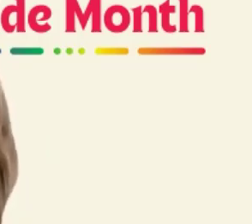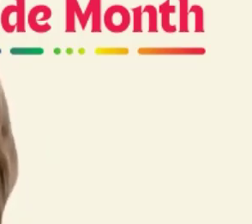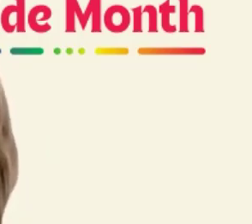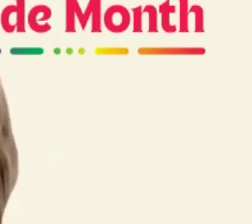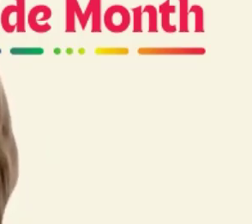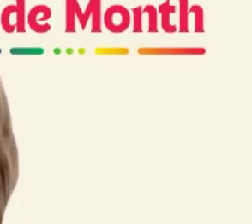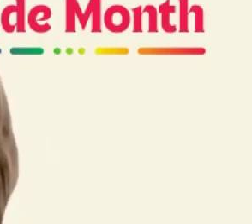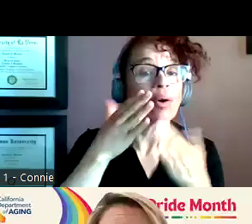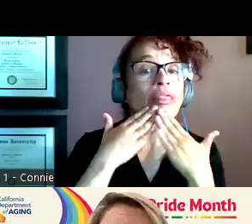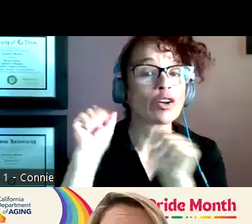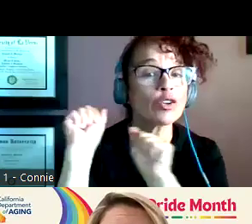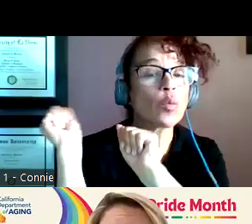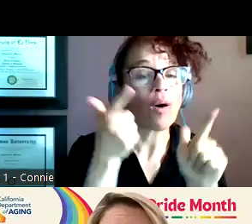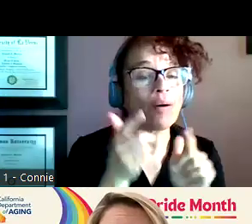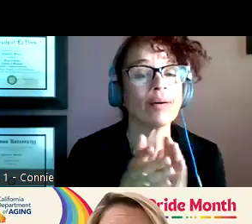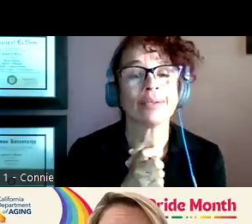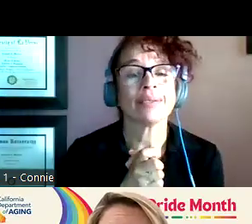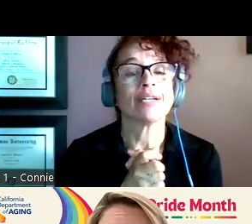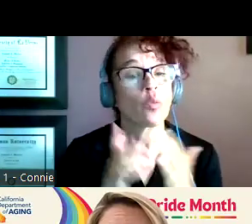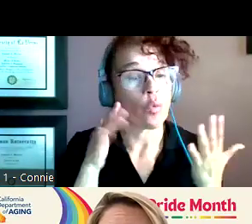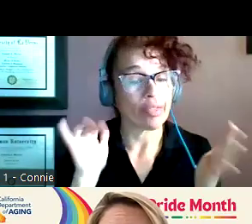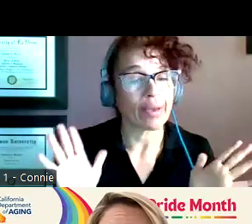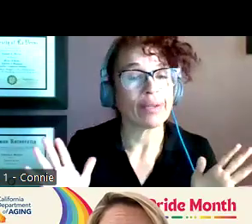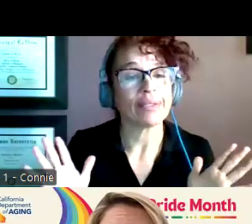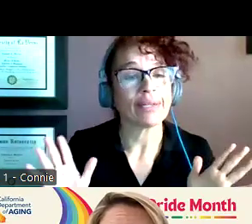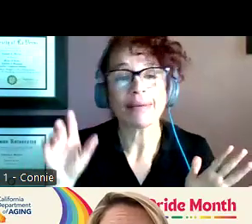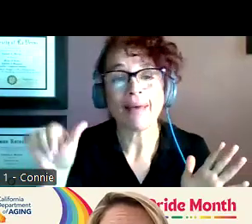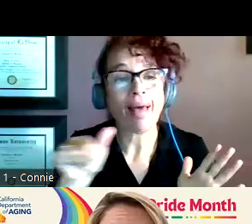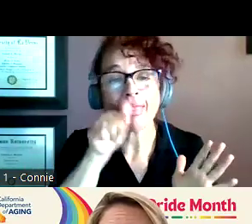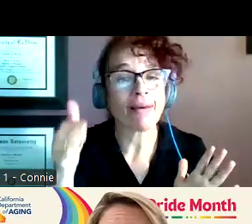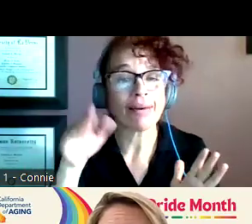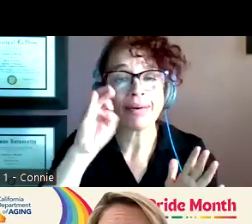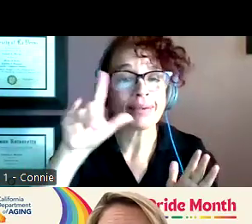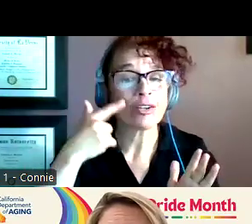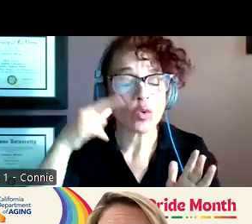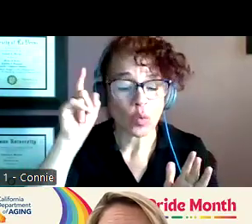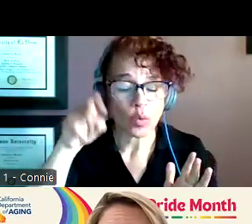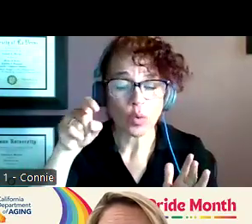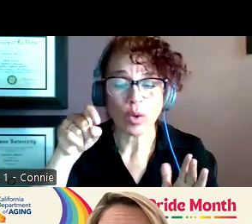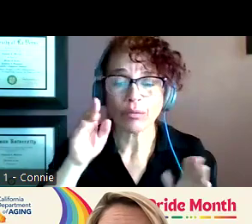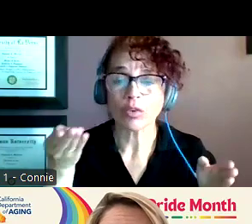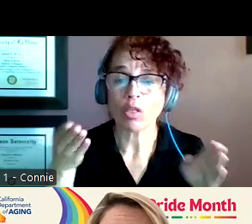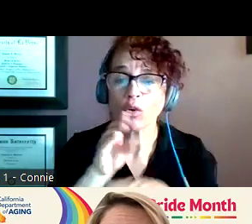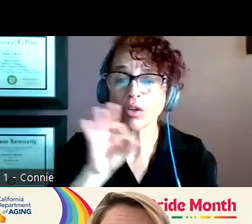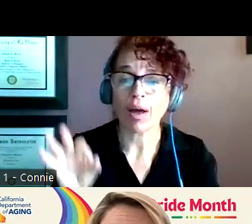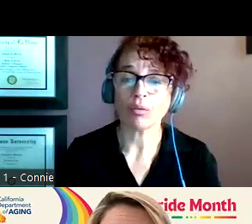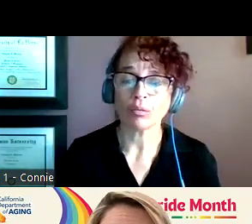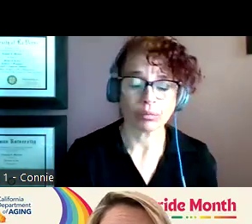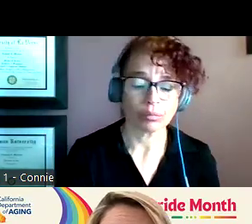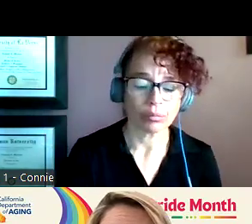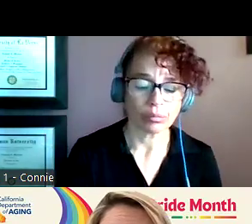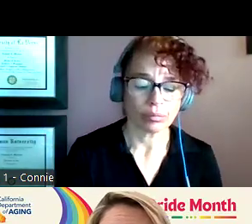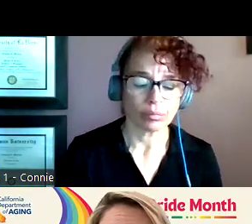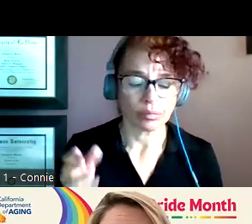should look like. So thank you all. And with that, is there anything else, Carol, that I need to close out? There's